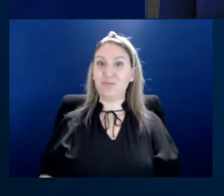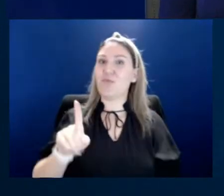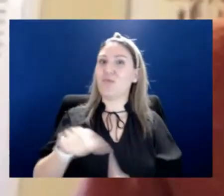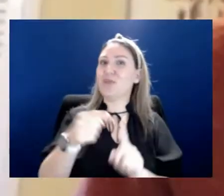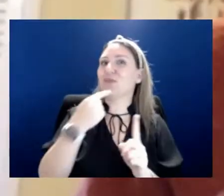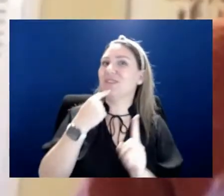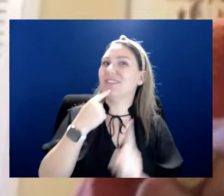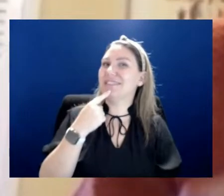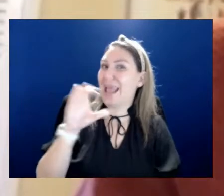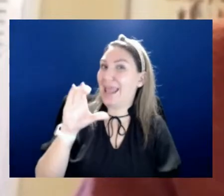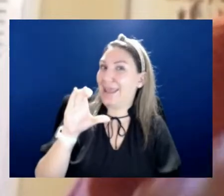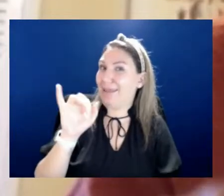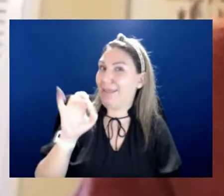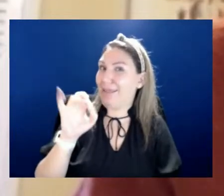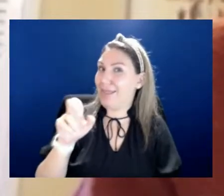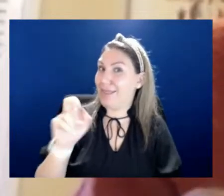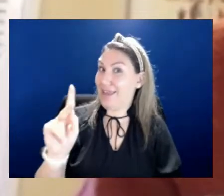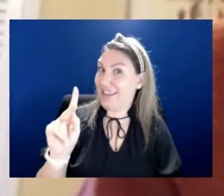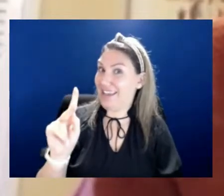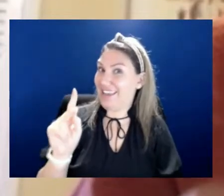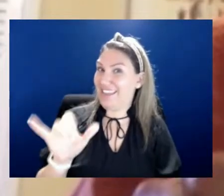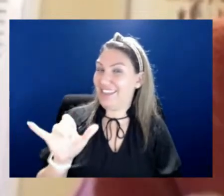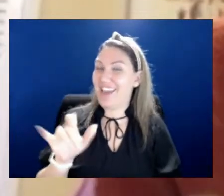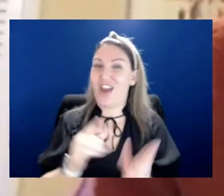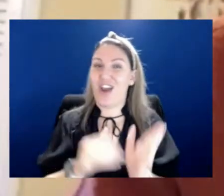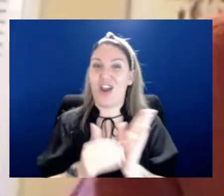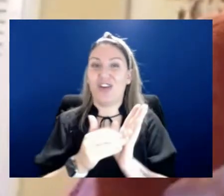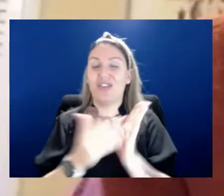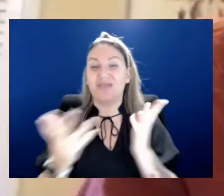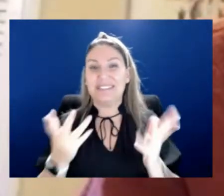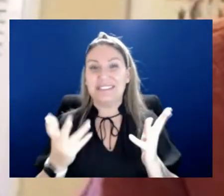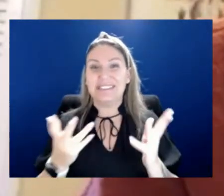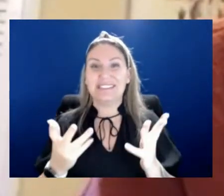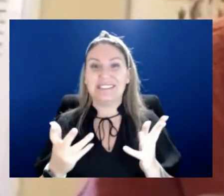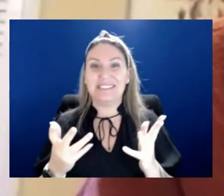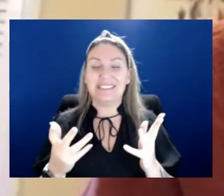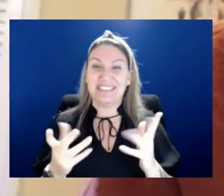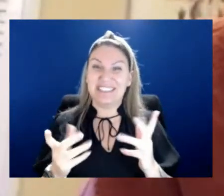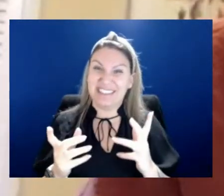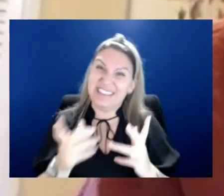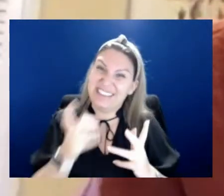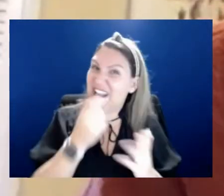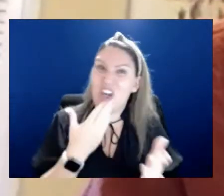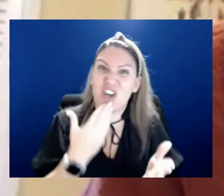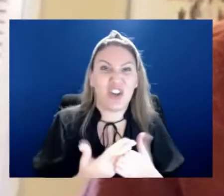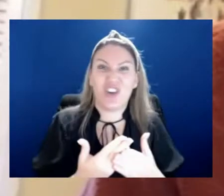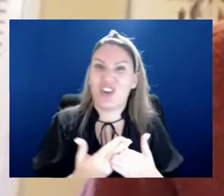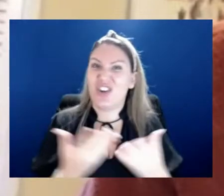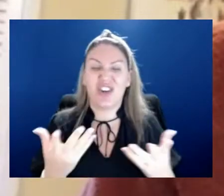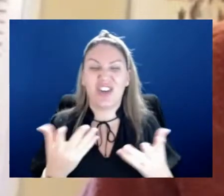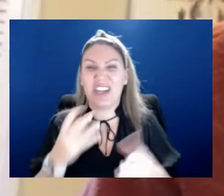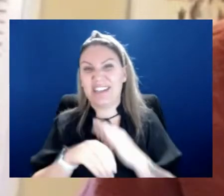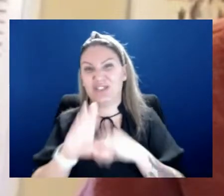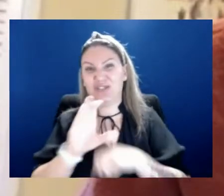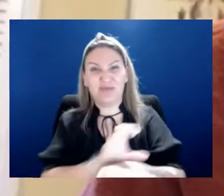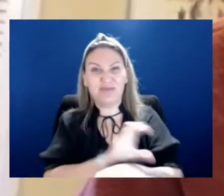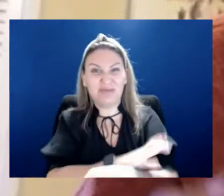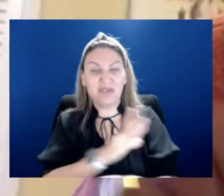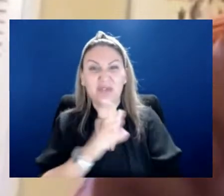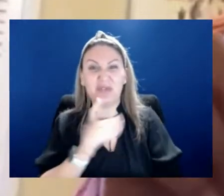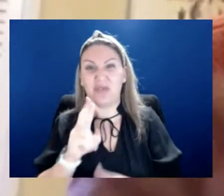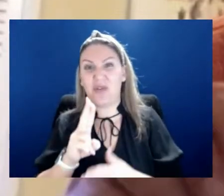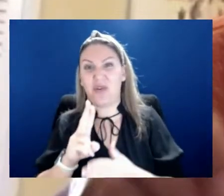because that's the thing that can often get malware into your computer, into your phone, into whatever device you're using.